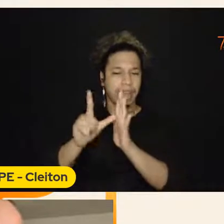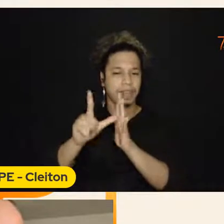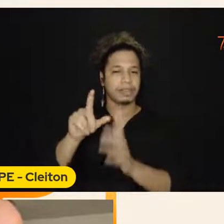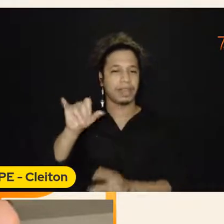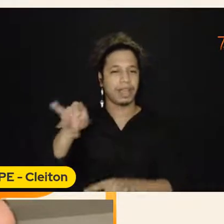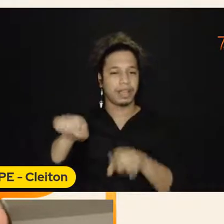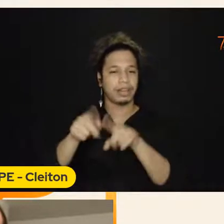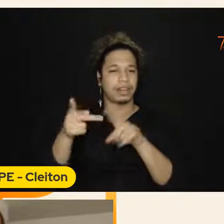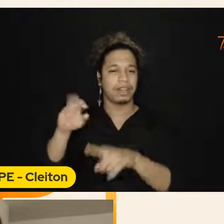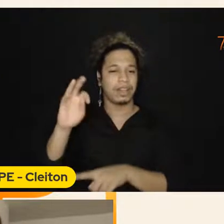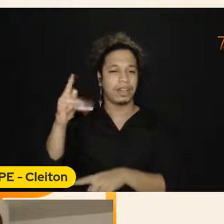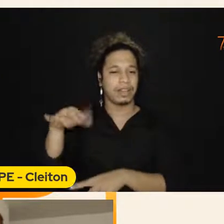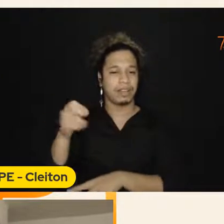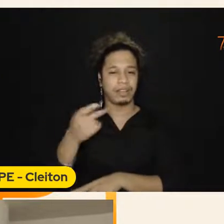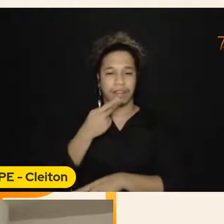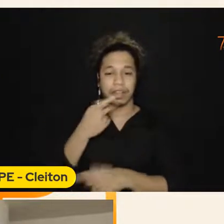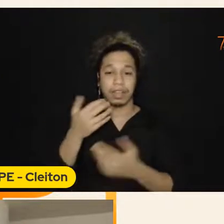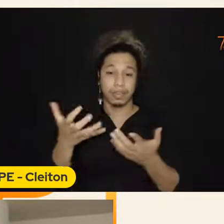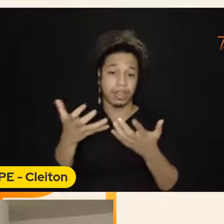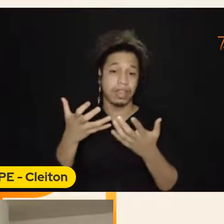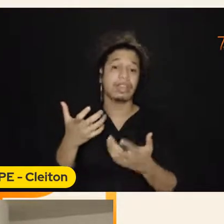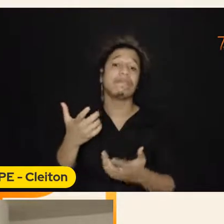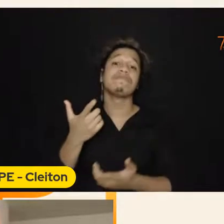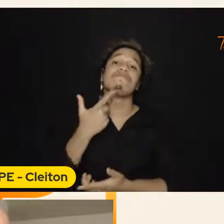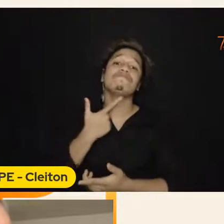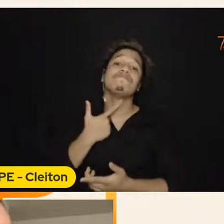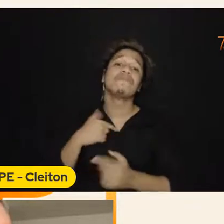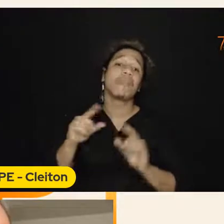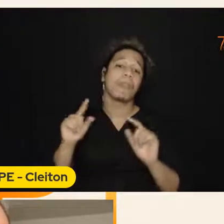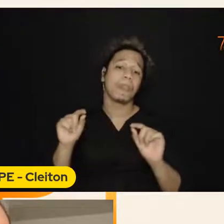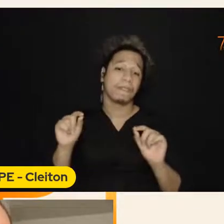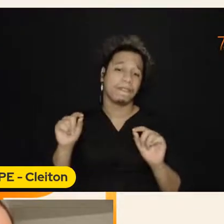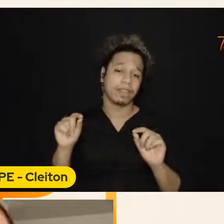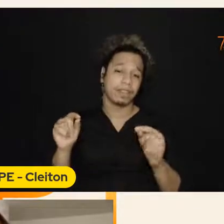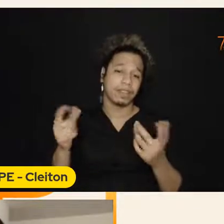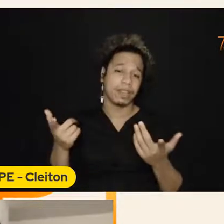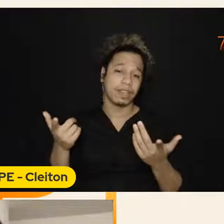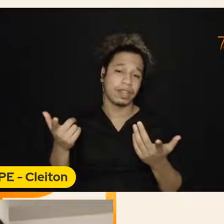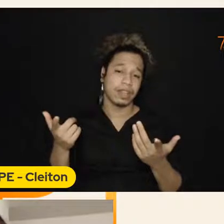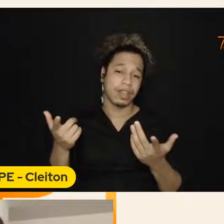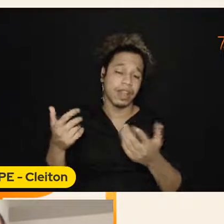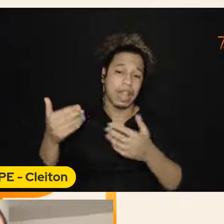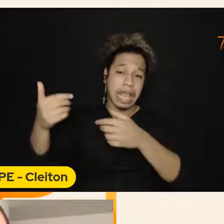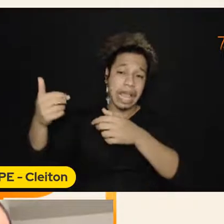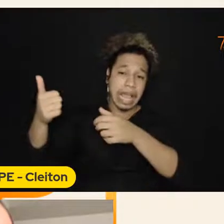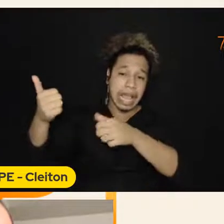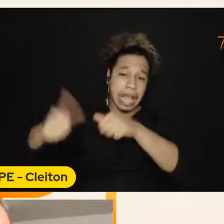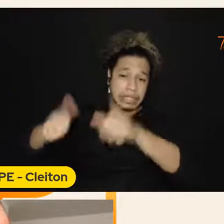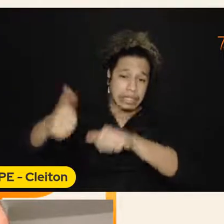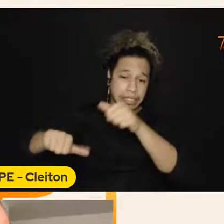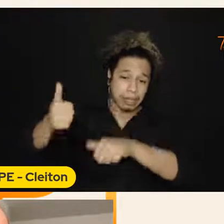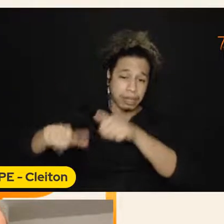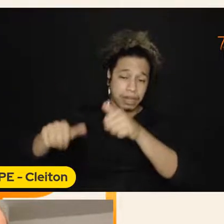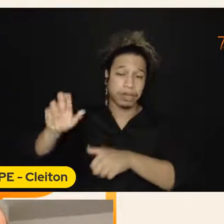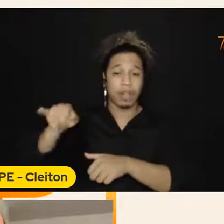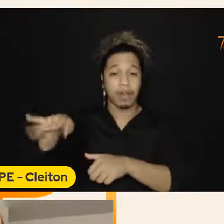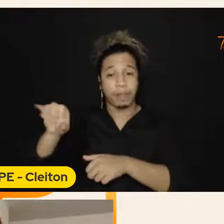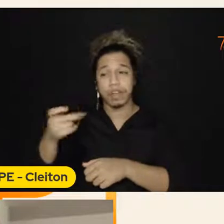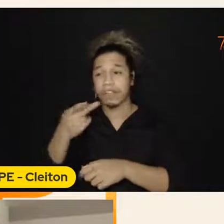I wish I had been able to include in this talk as well assessment that my dear Alberto brought